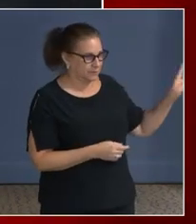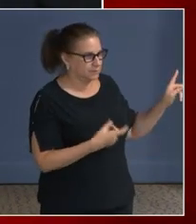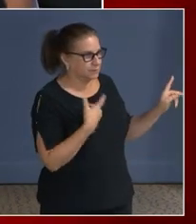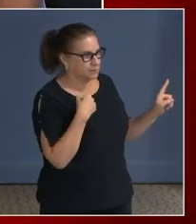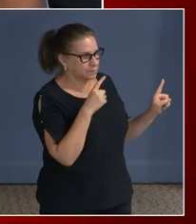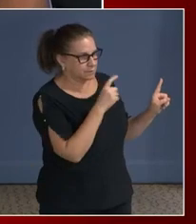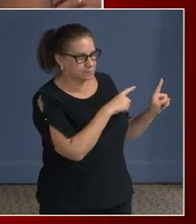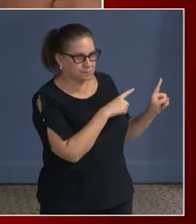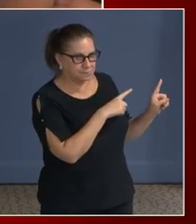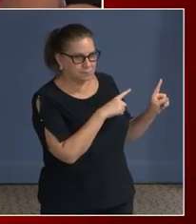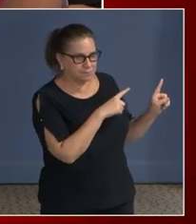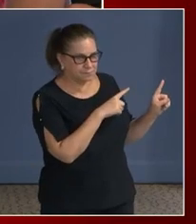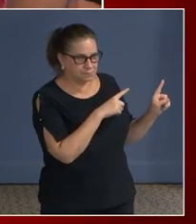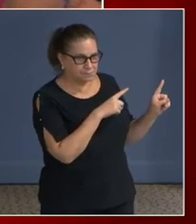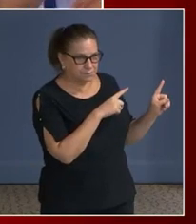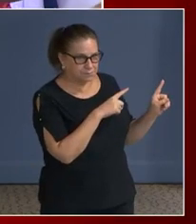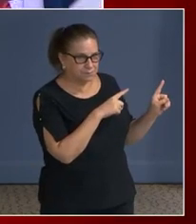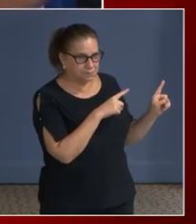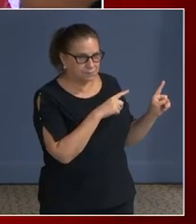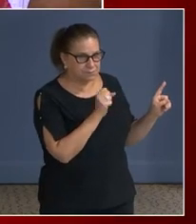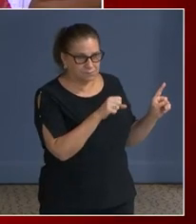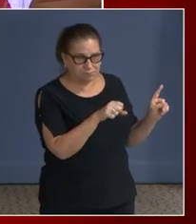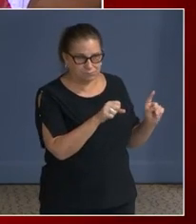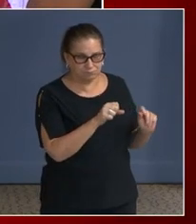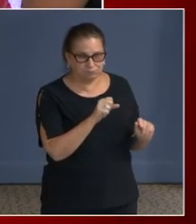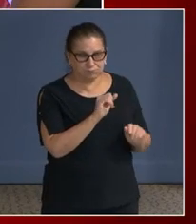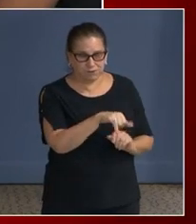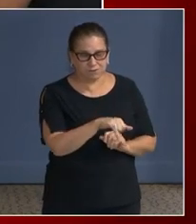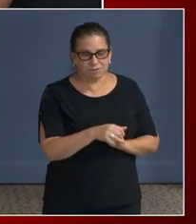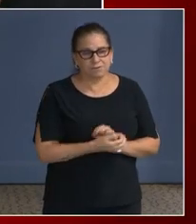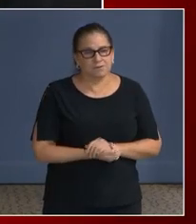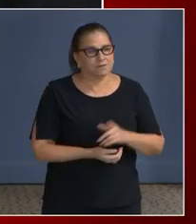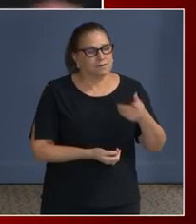Any other questions? Sam? Yes, ma'am.